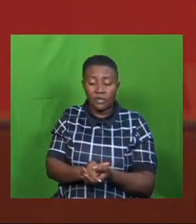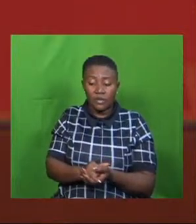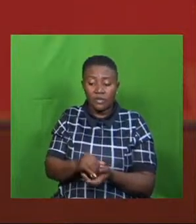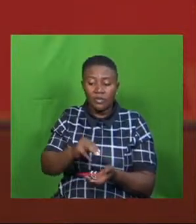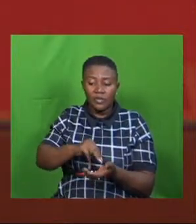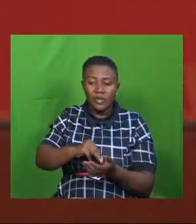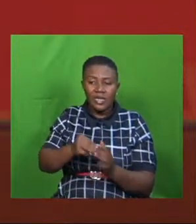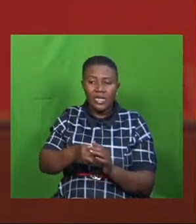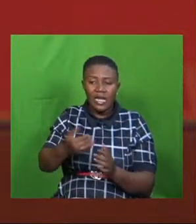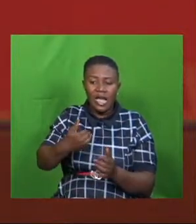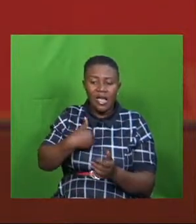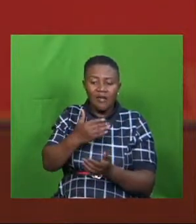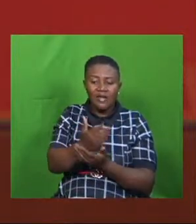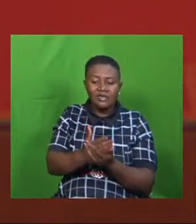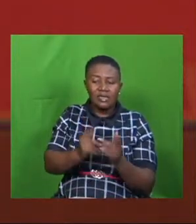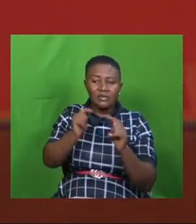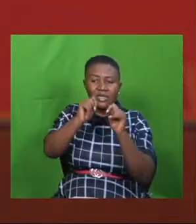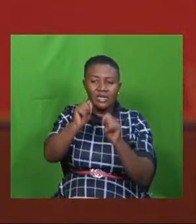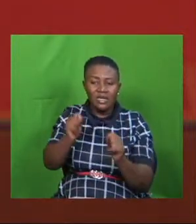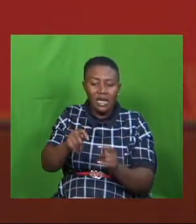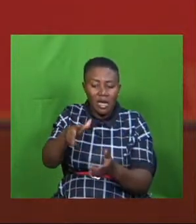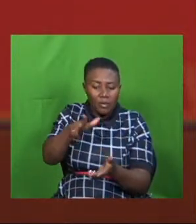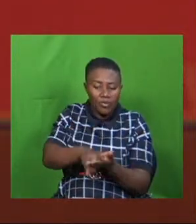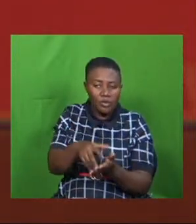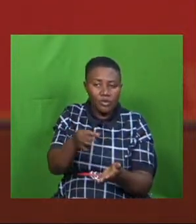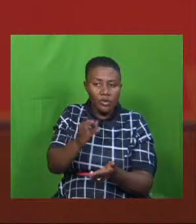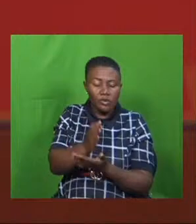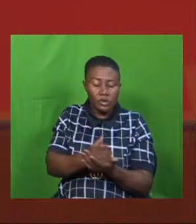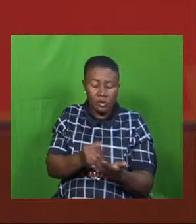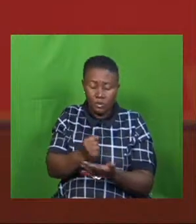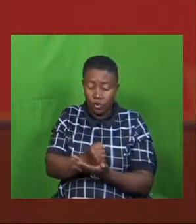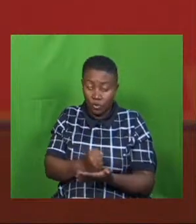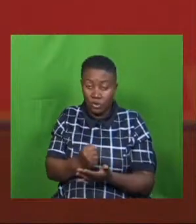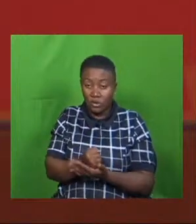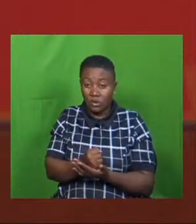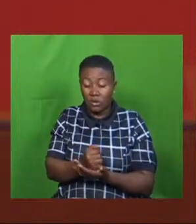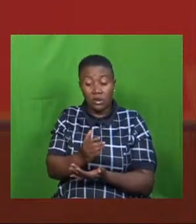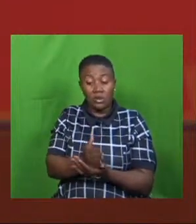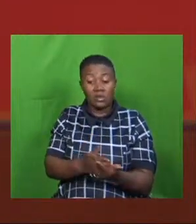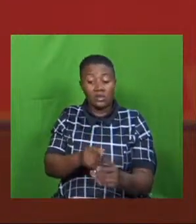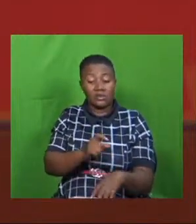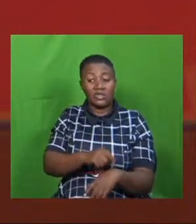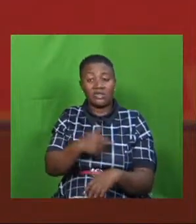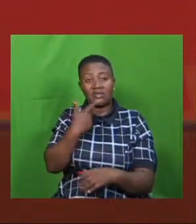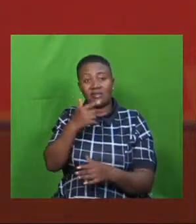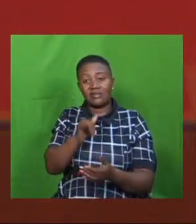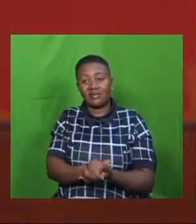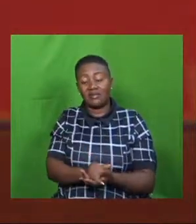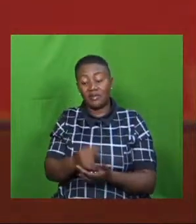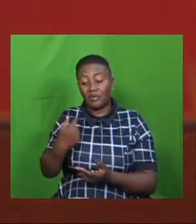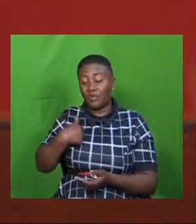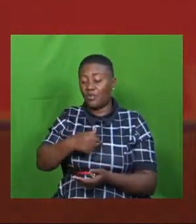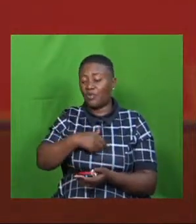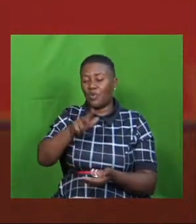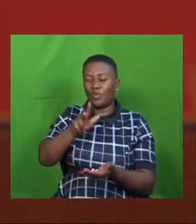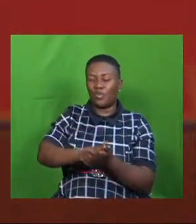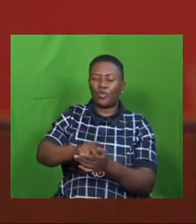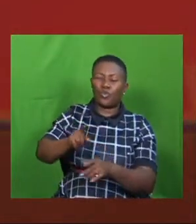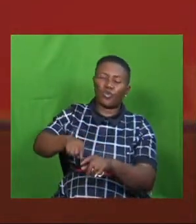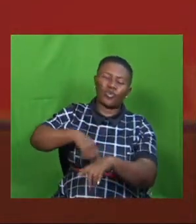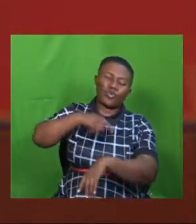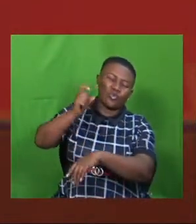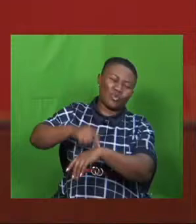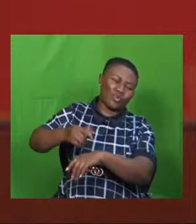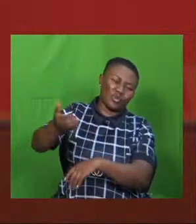some documents. And even sometimes say that, oh, you've already approved it when you were